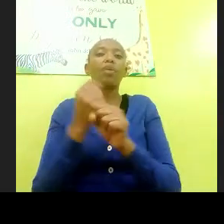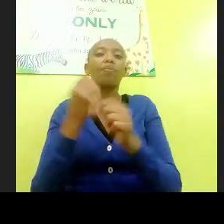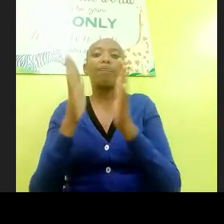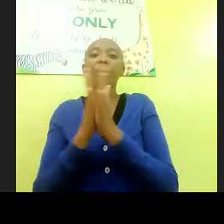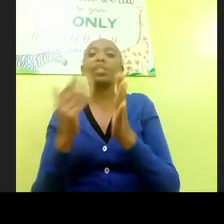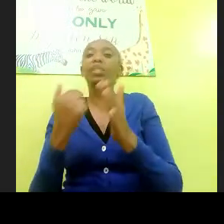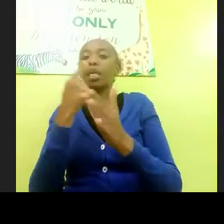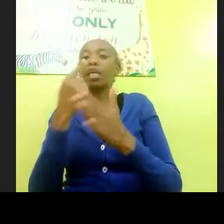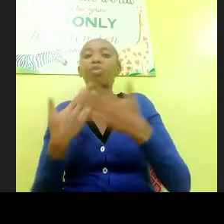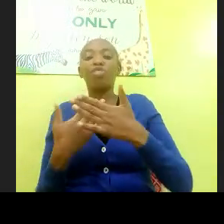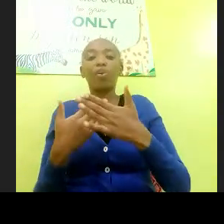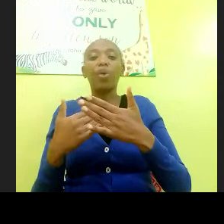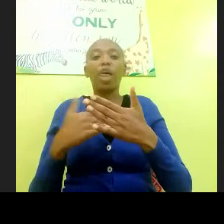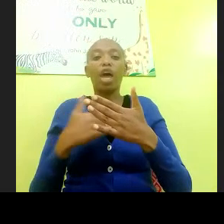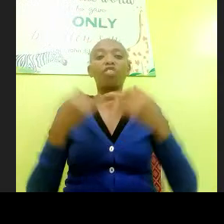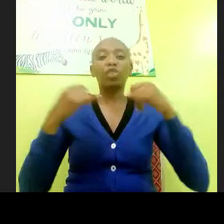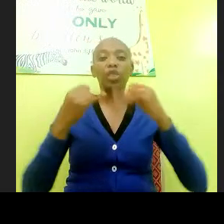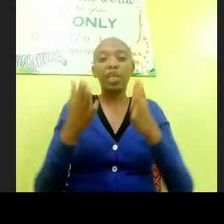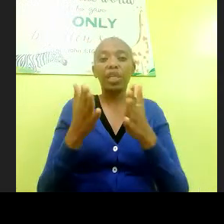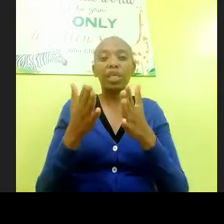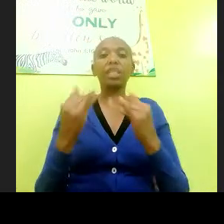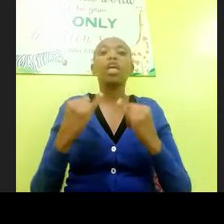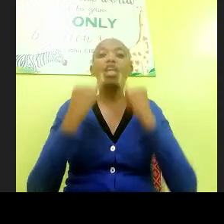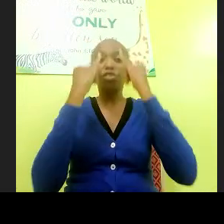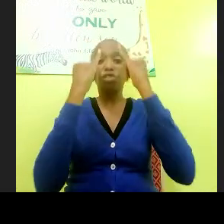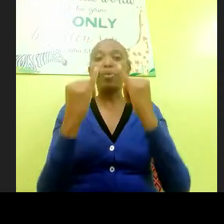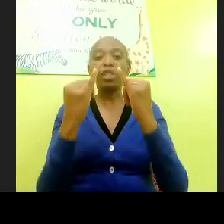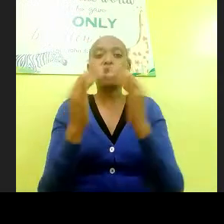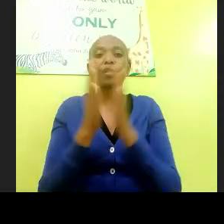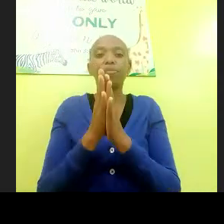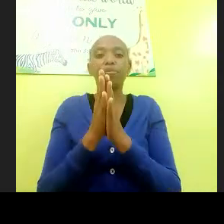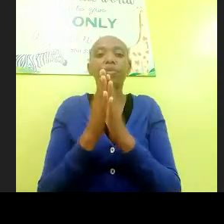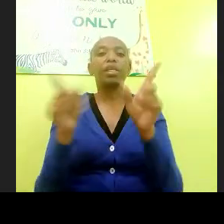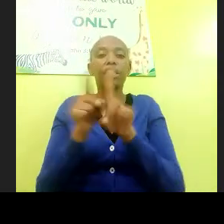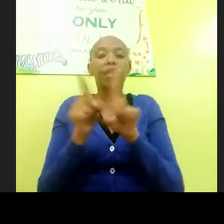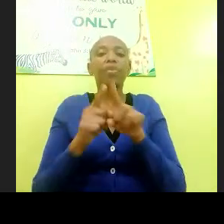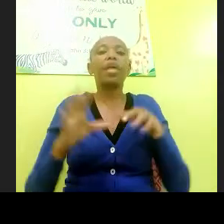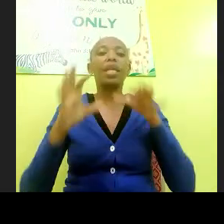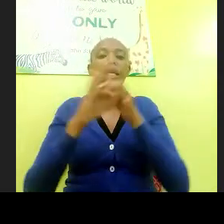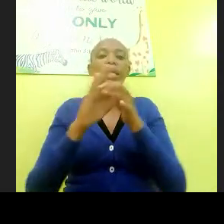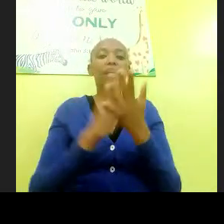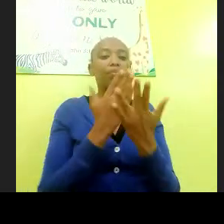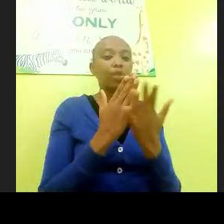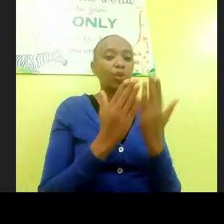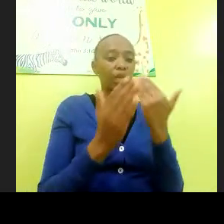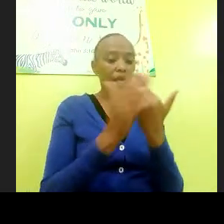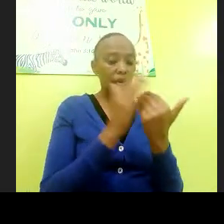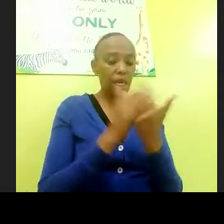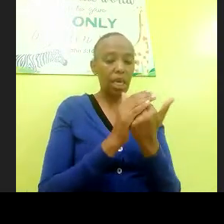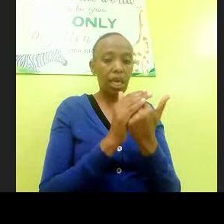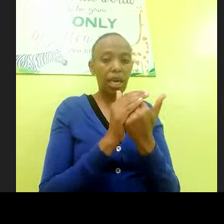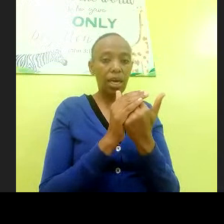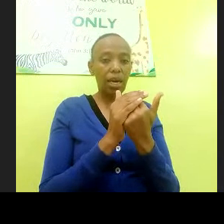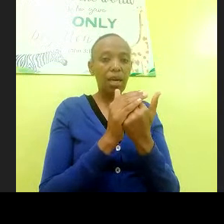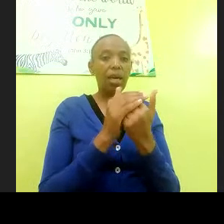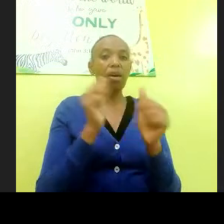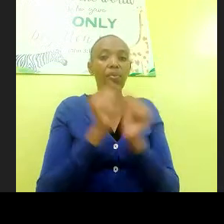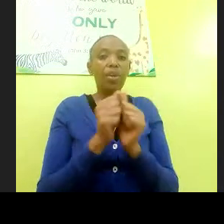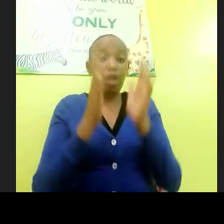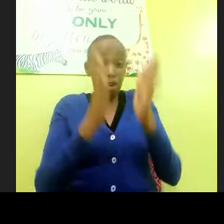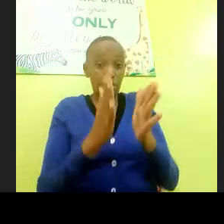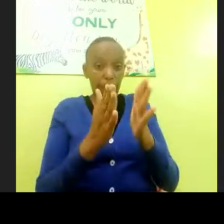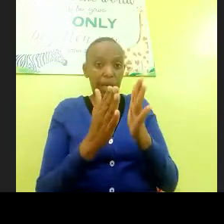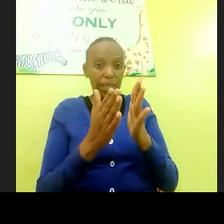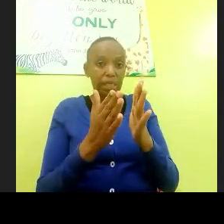the unfair distribution of unpaid care, but also the links between care work with human infrastructure,